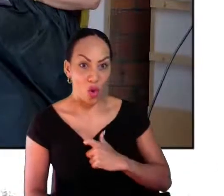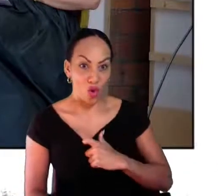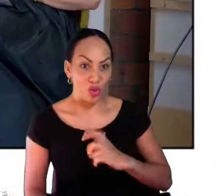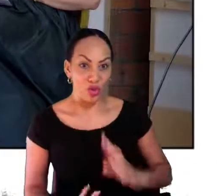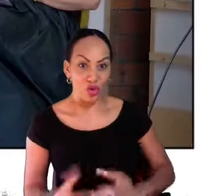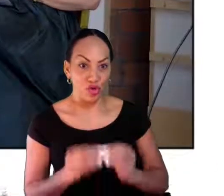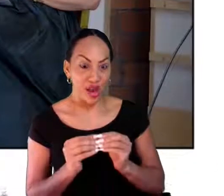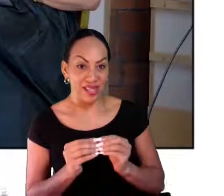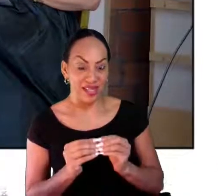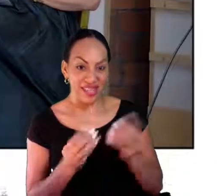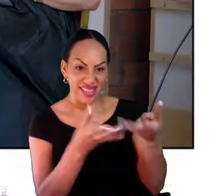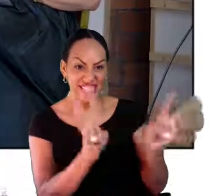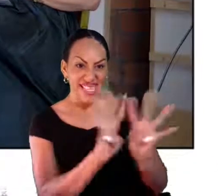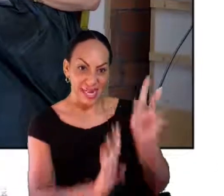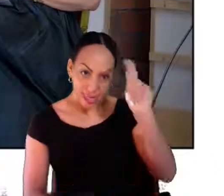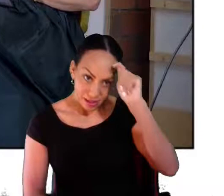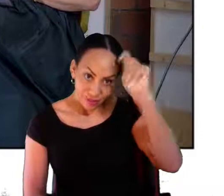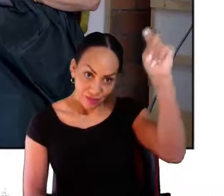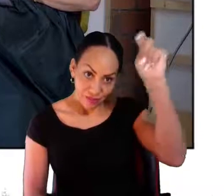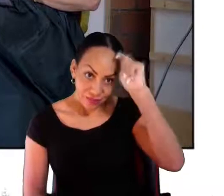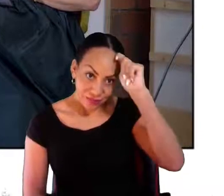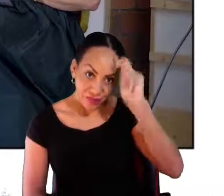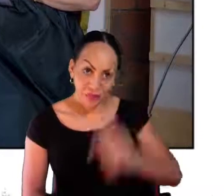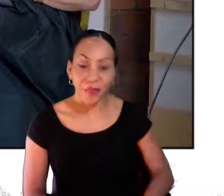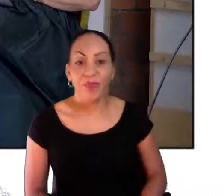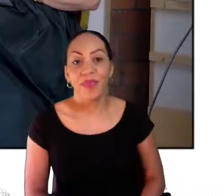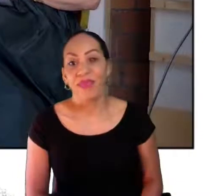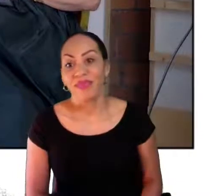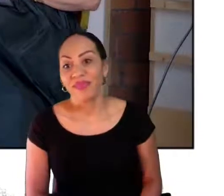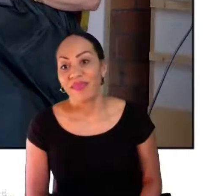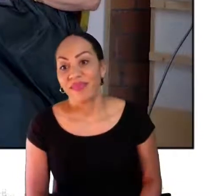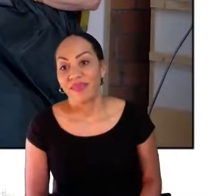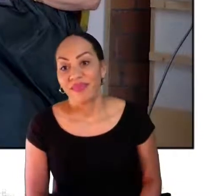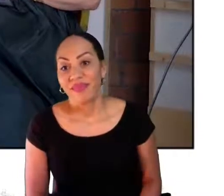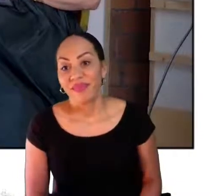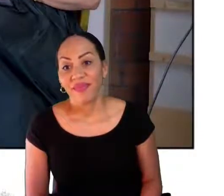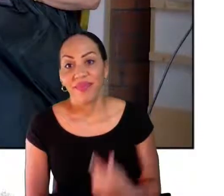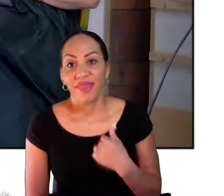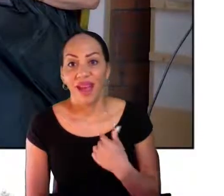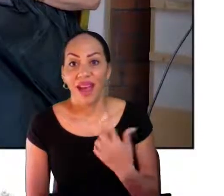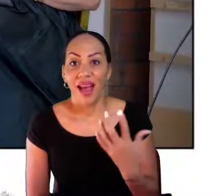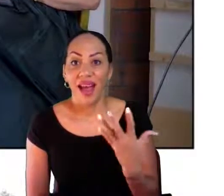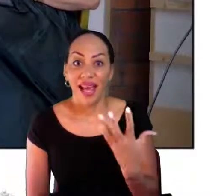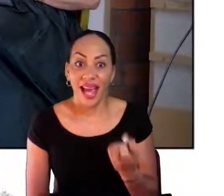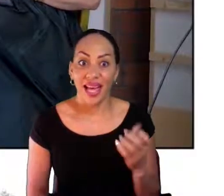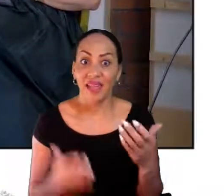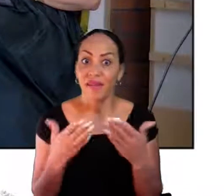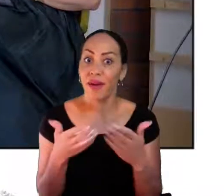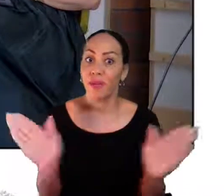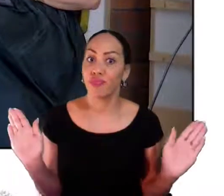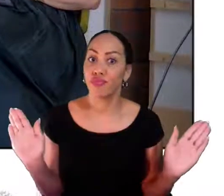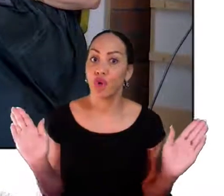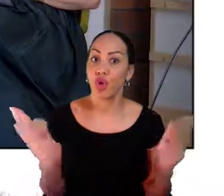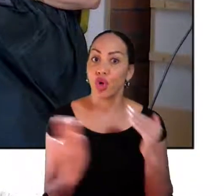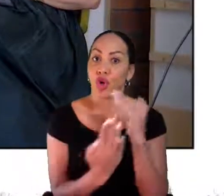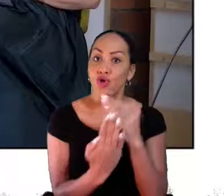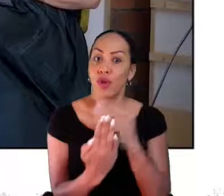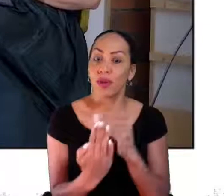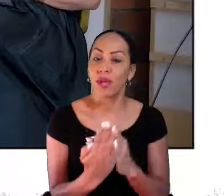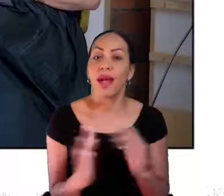that inclusion was a large part of the programme, but actually I had a really gloriously broad remit in terms of there were no KPIs against